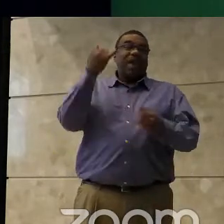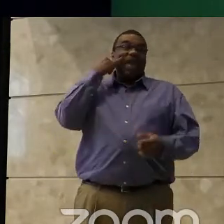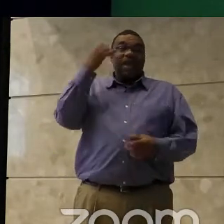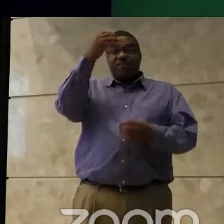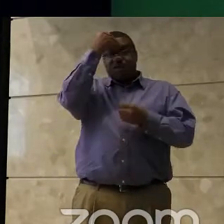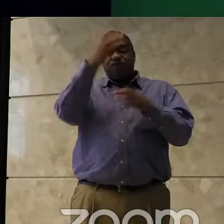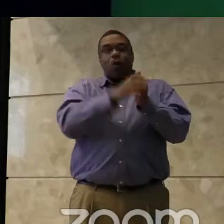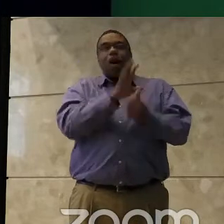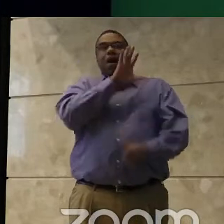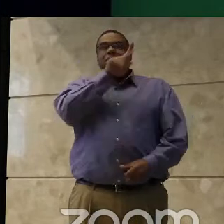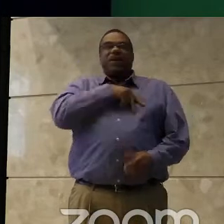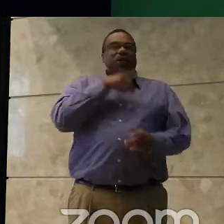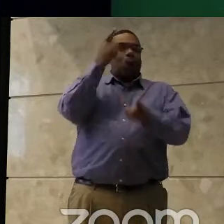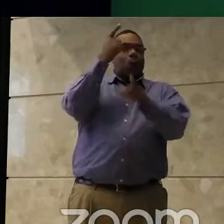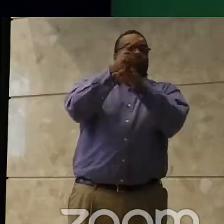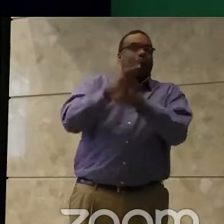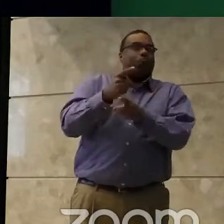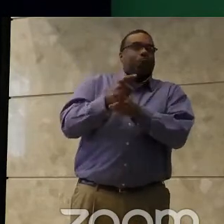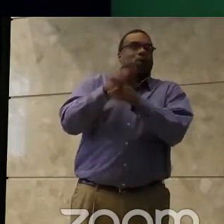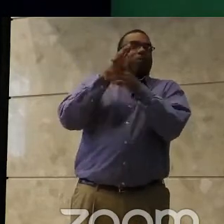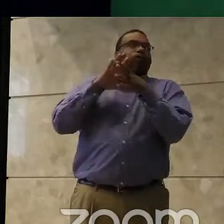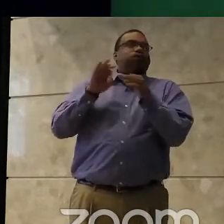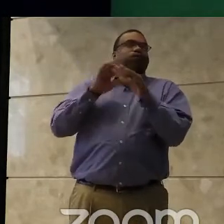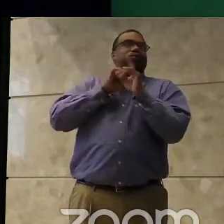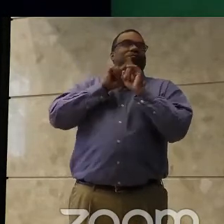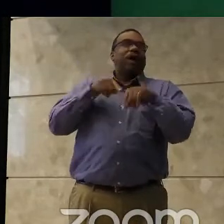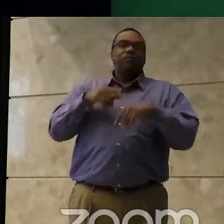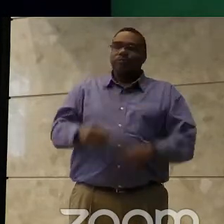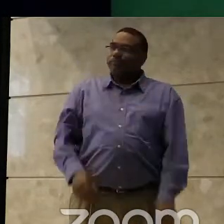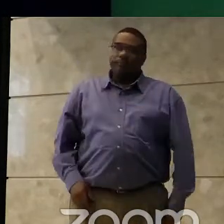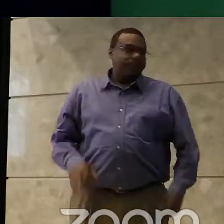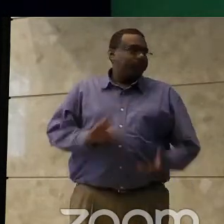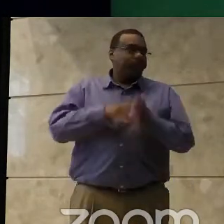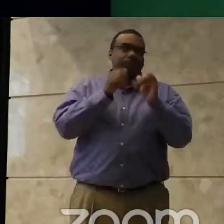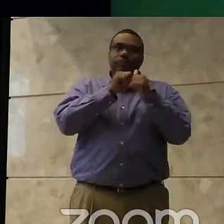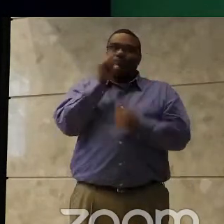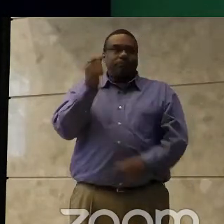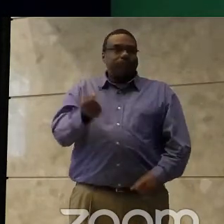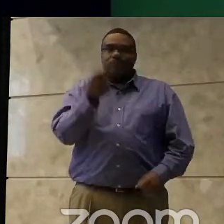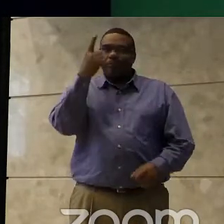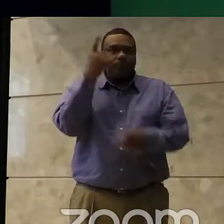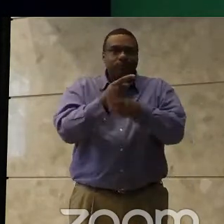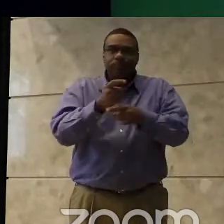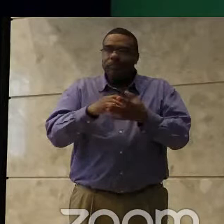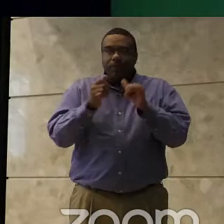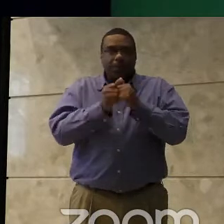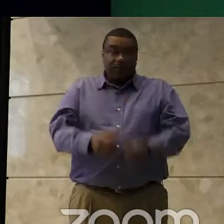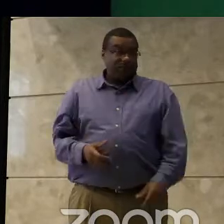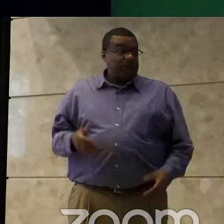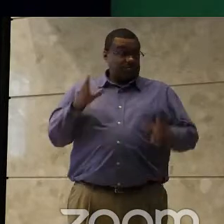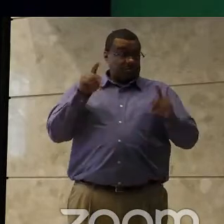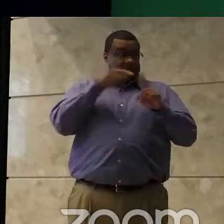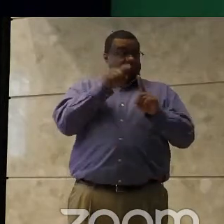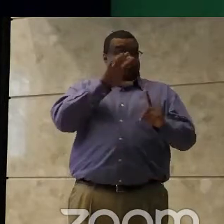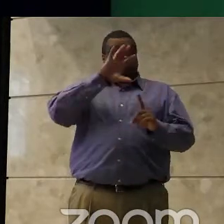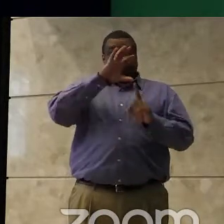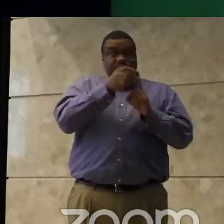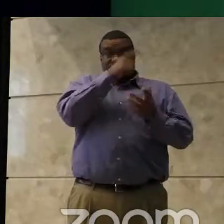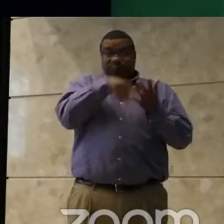the heart of the person, the unexamined life. You just, the person has to be able to say what they really feel without somebody calling them a racist.